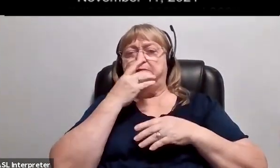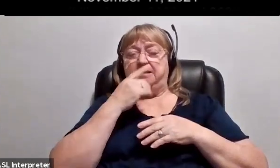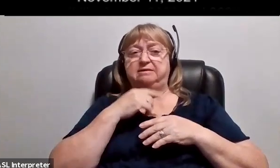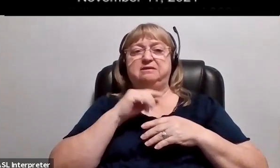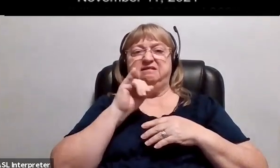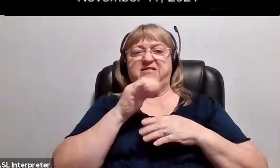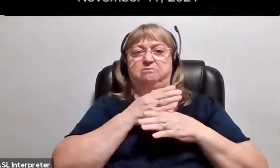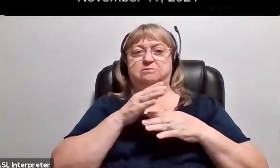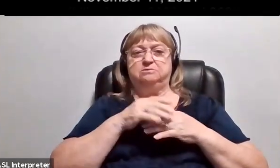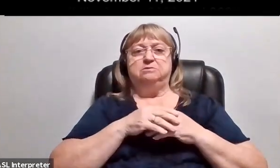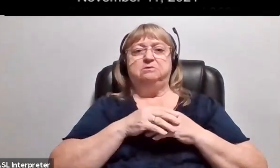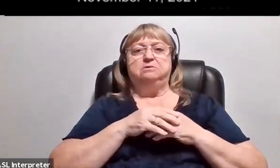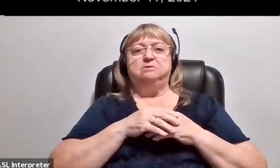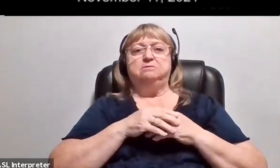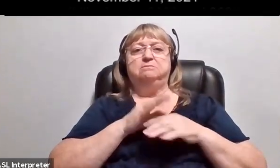light.